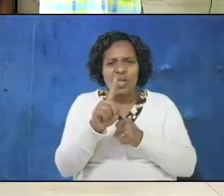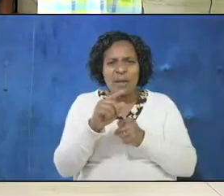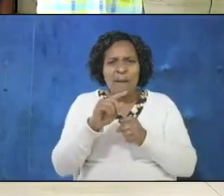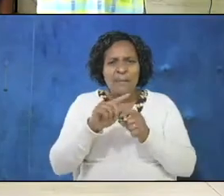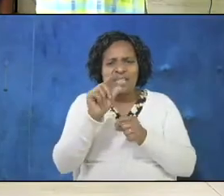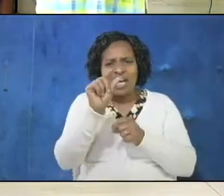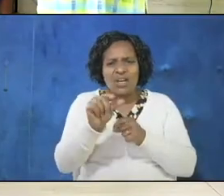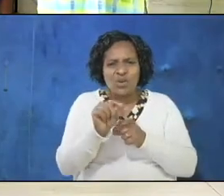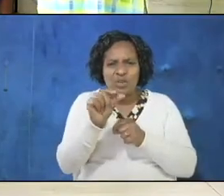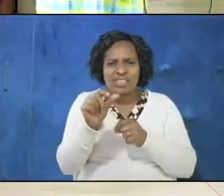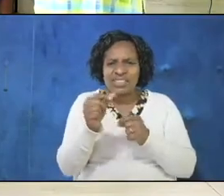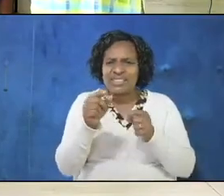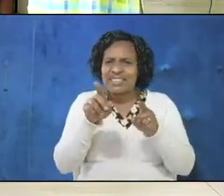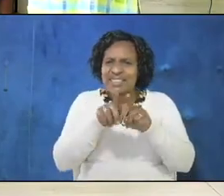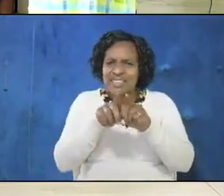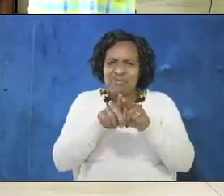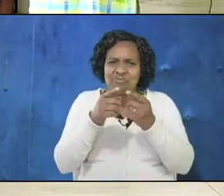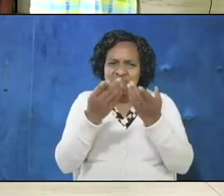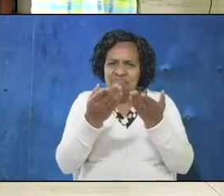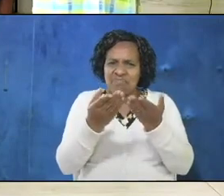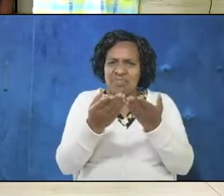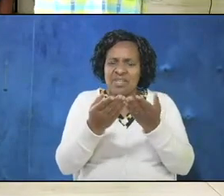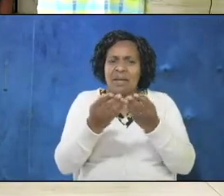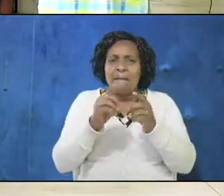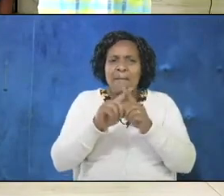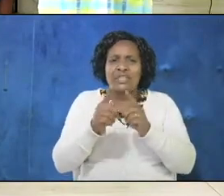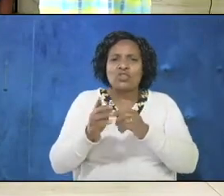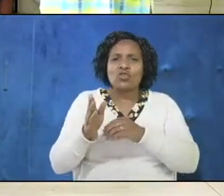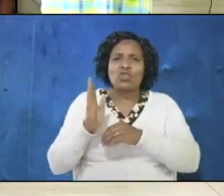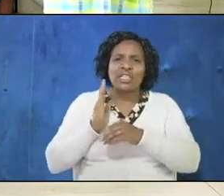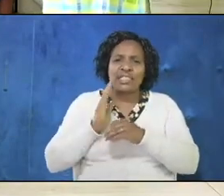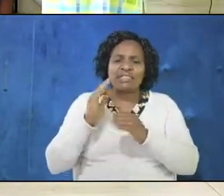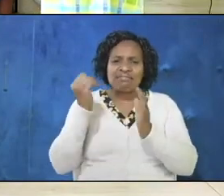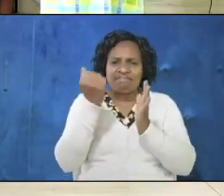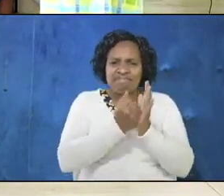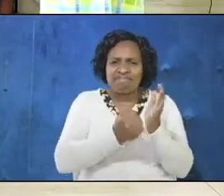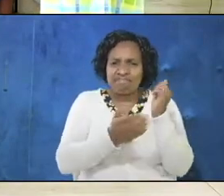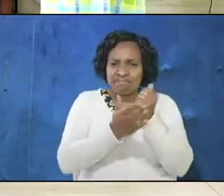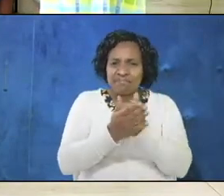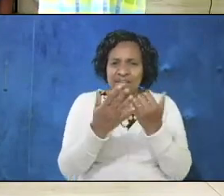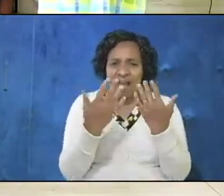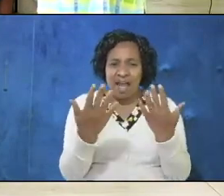cross that looks a little like this one. And the soldiers nailed his feet and nailed his